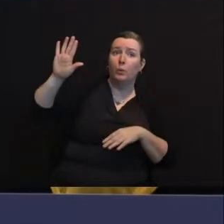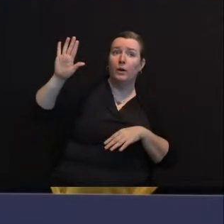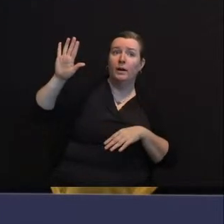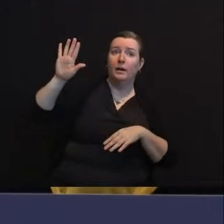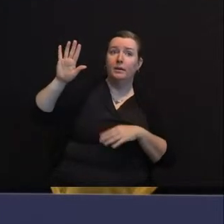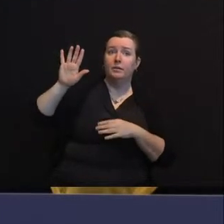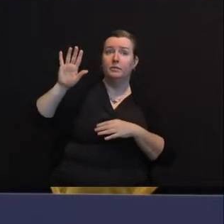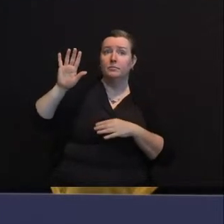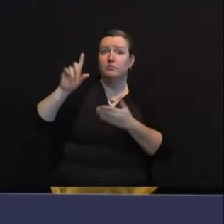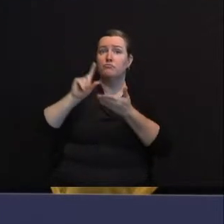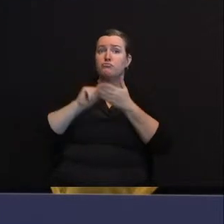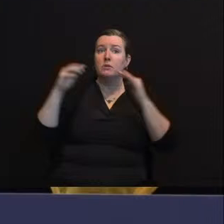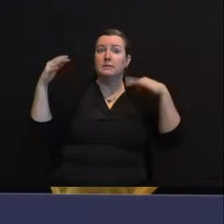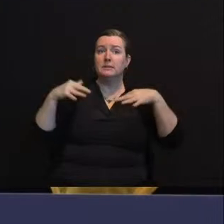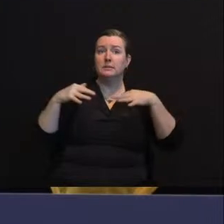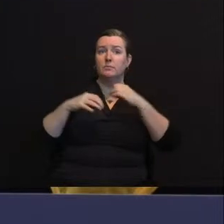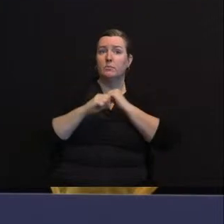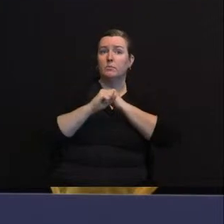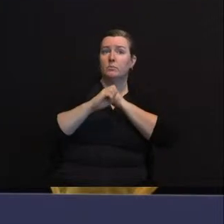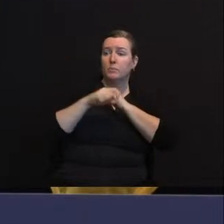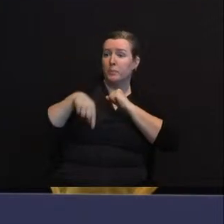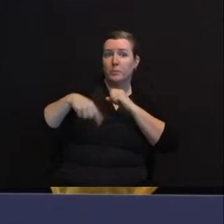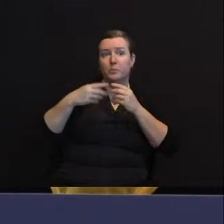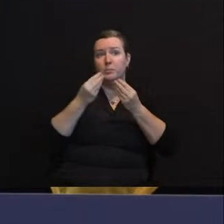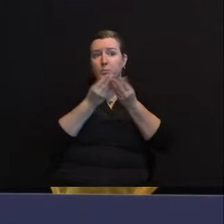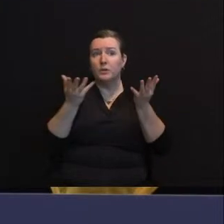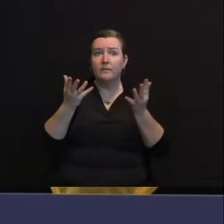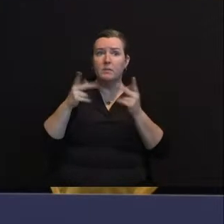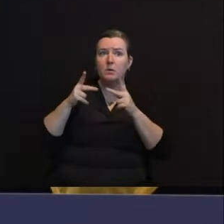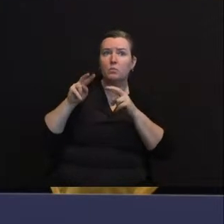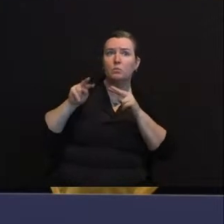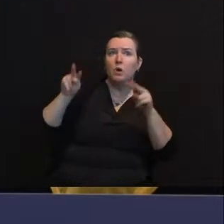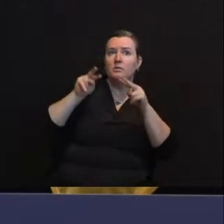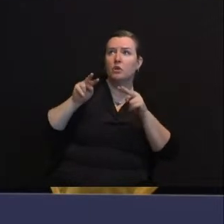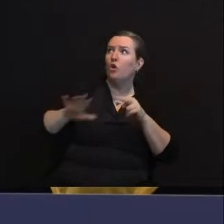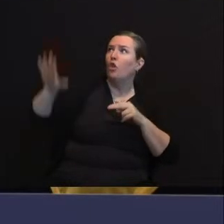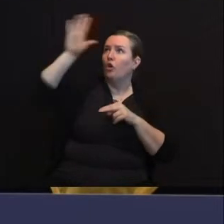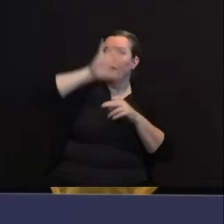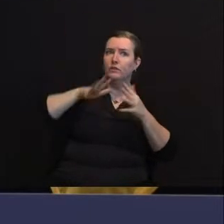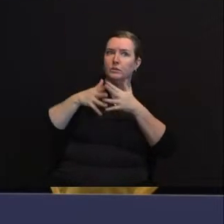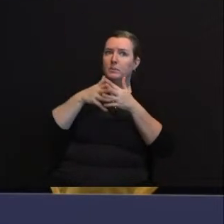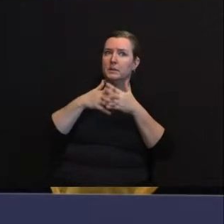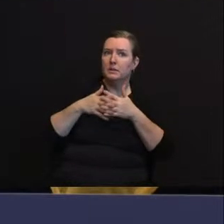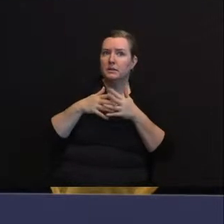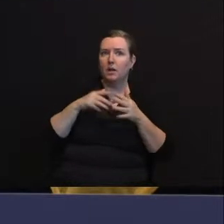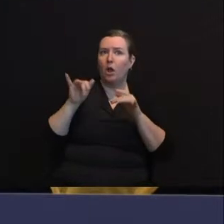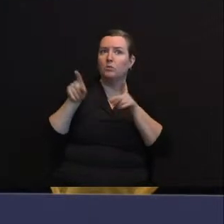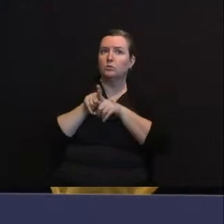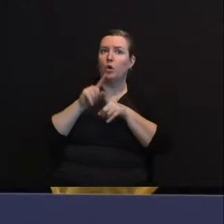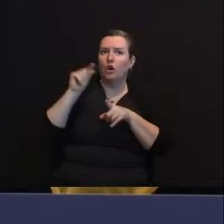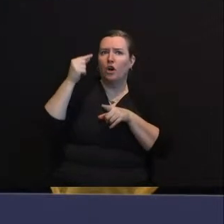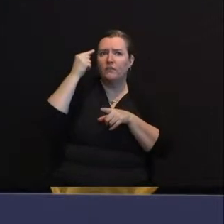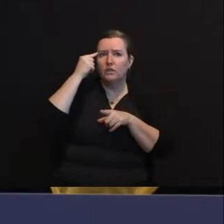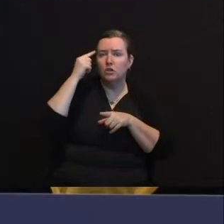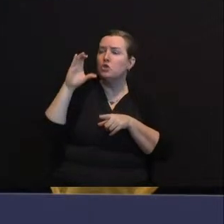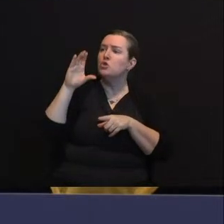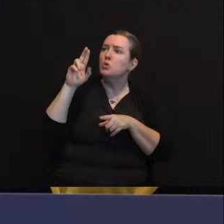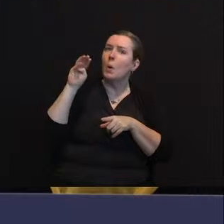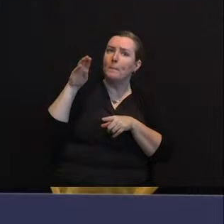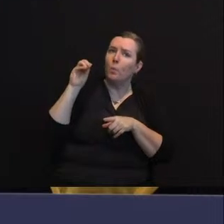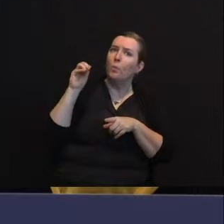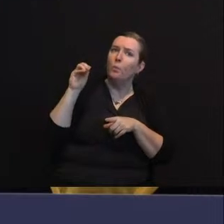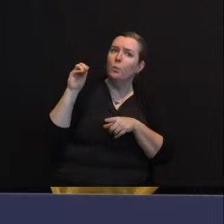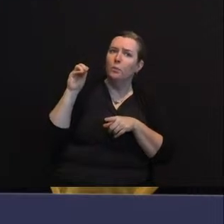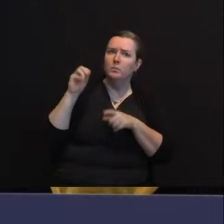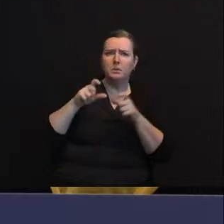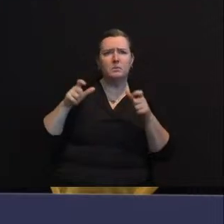you feel a higher burden because of the confusing message coming from the White House? Do you feel as though you're guiding people from beyond